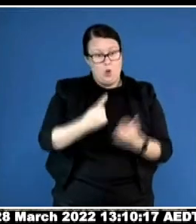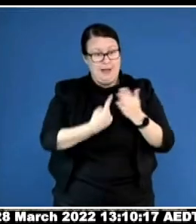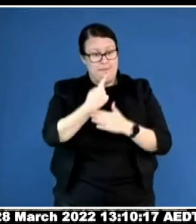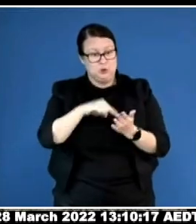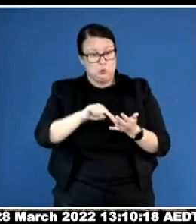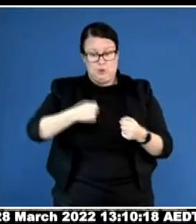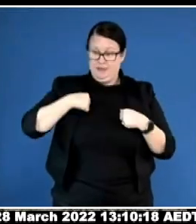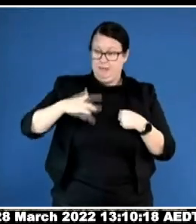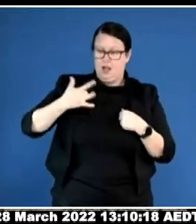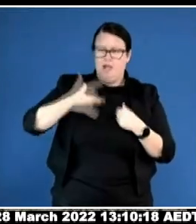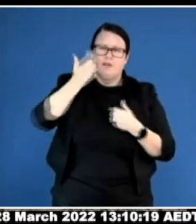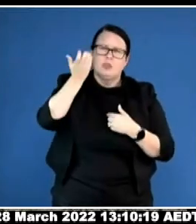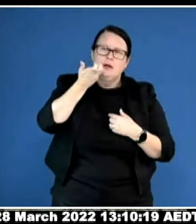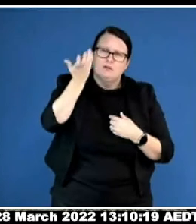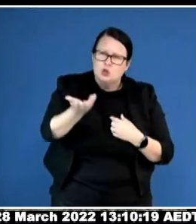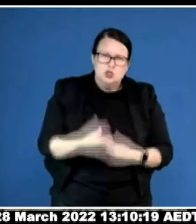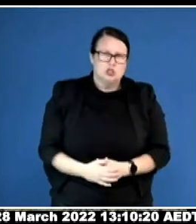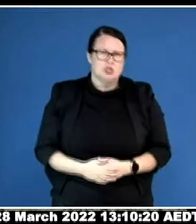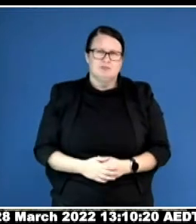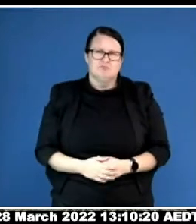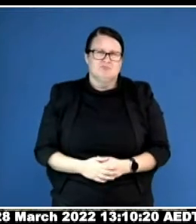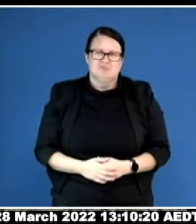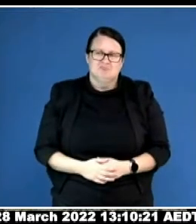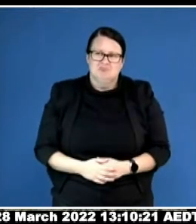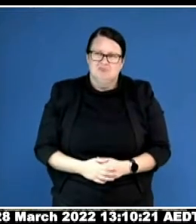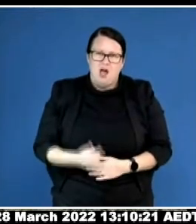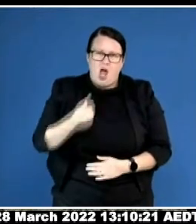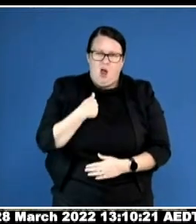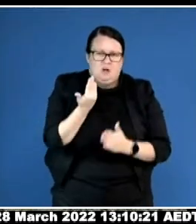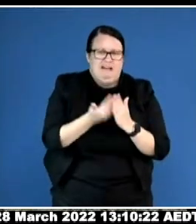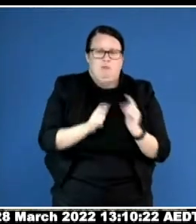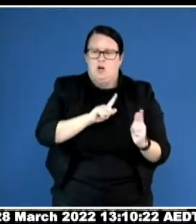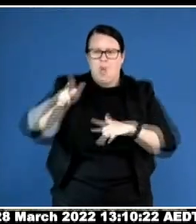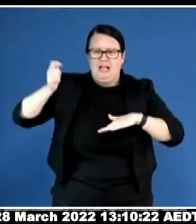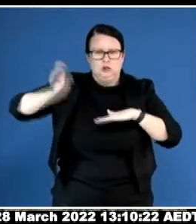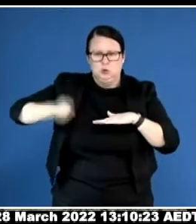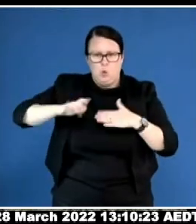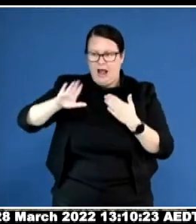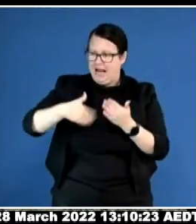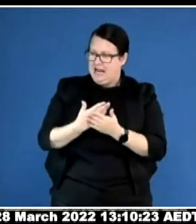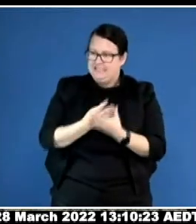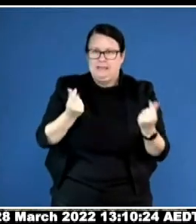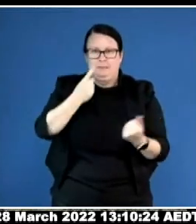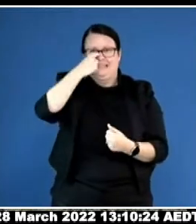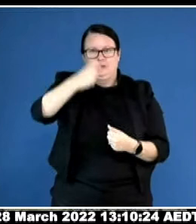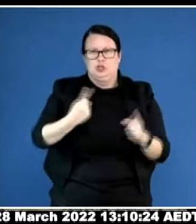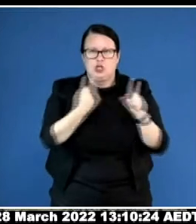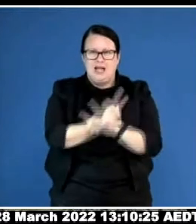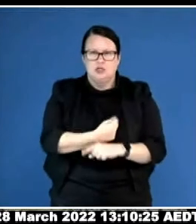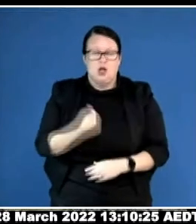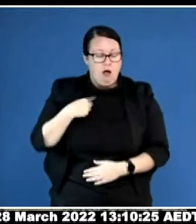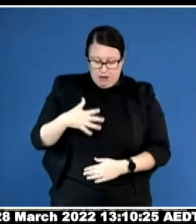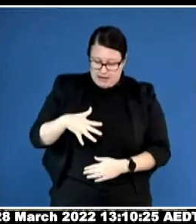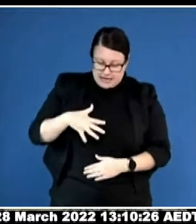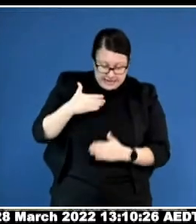it would have to take something deeply, deeply serious for me to want to go back into that courtroom and be subjected to that narrative again,